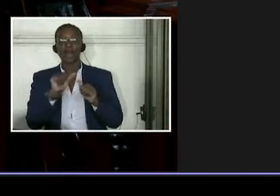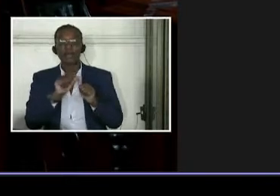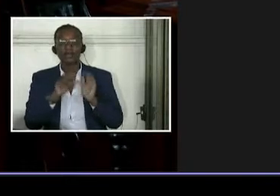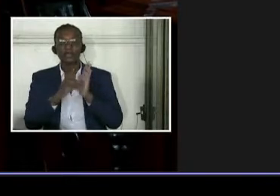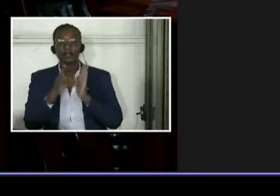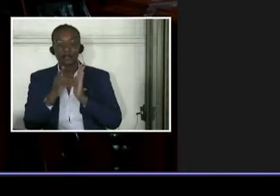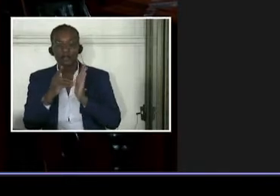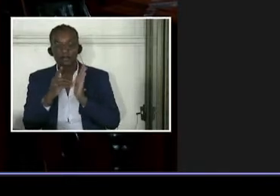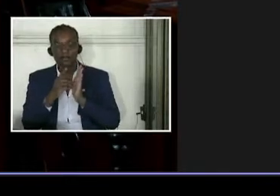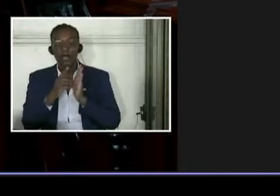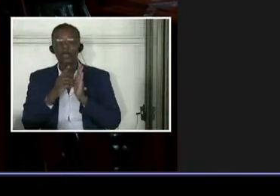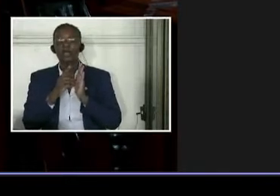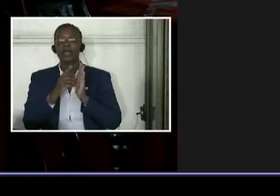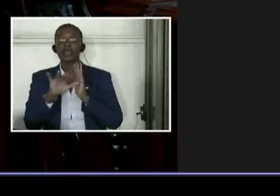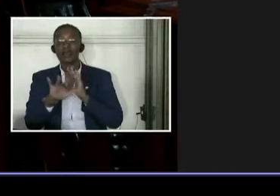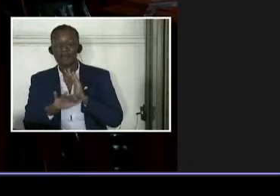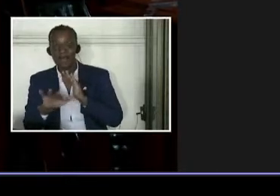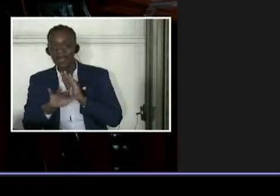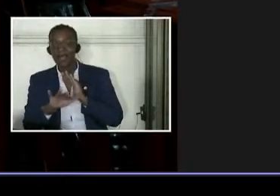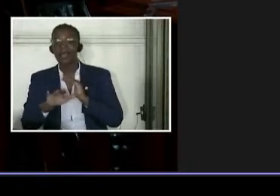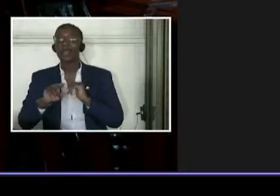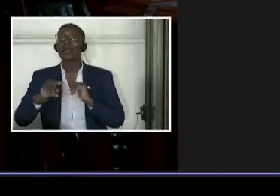housing development areas, the